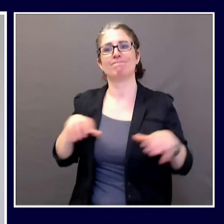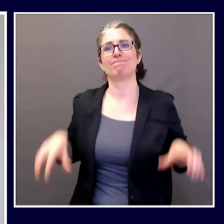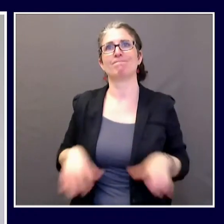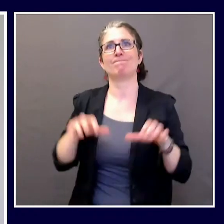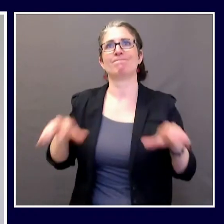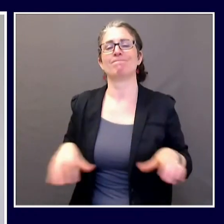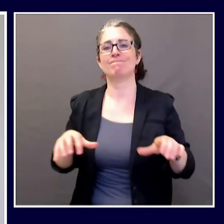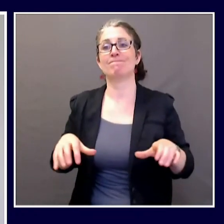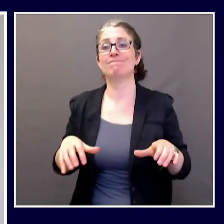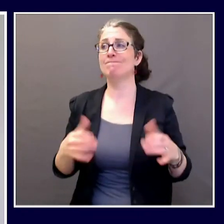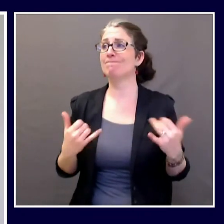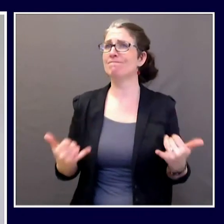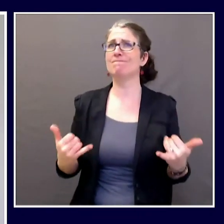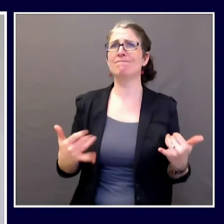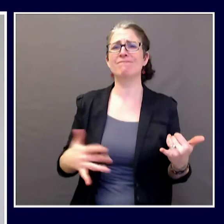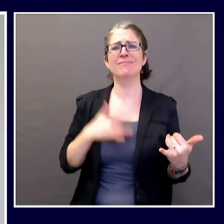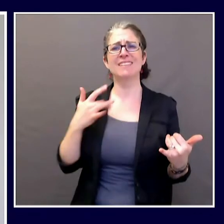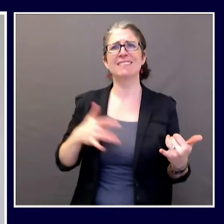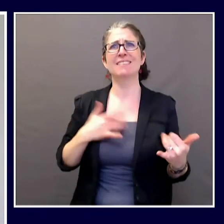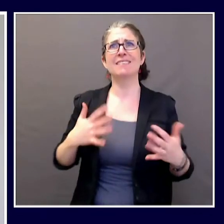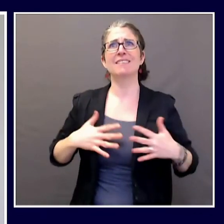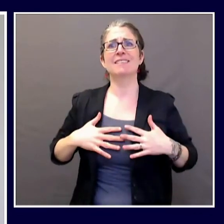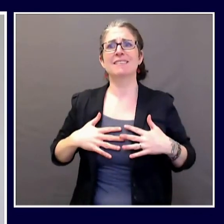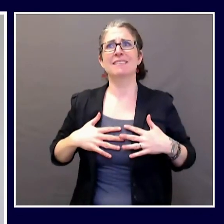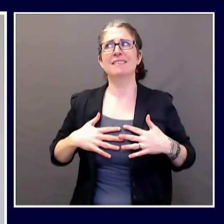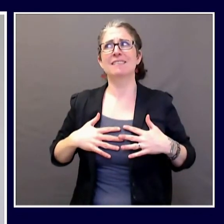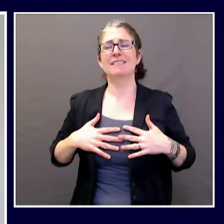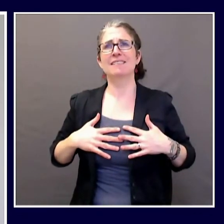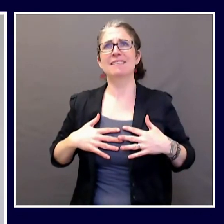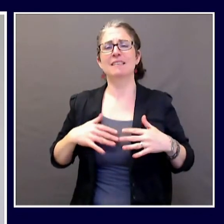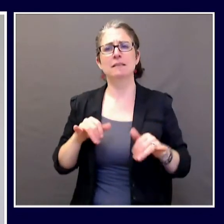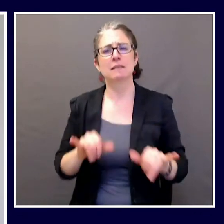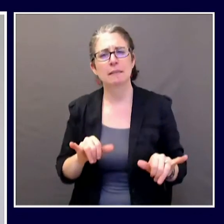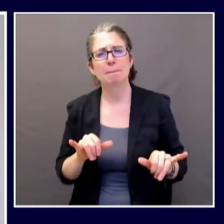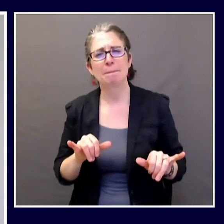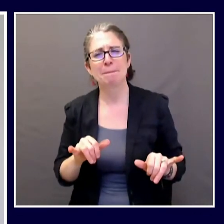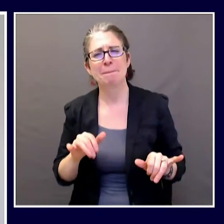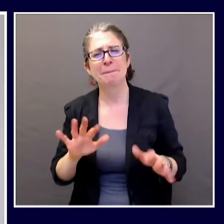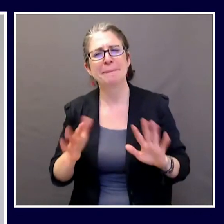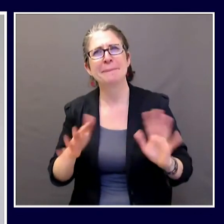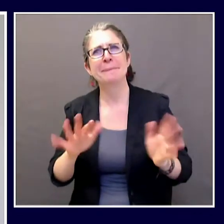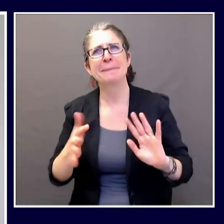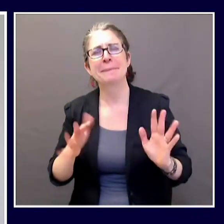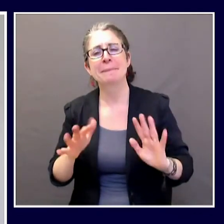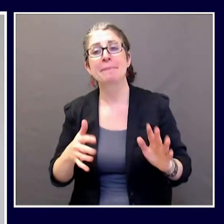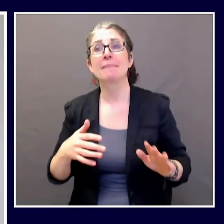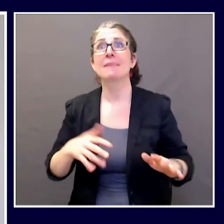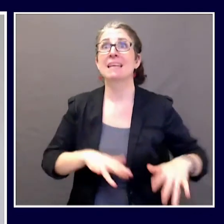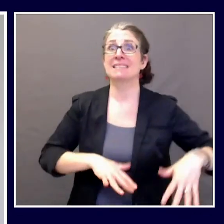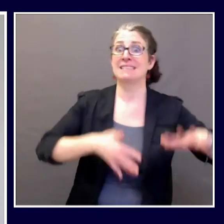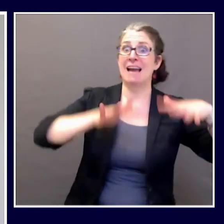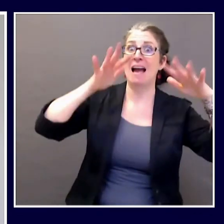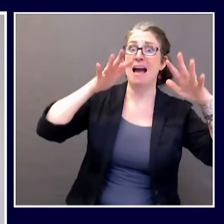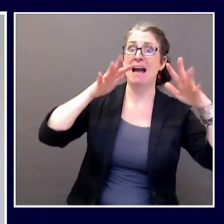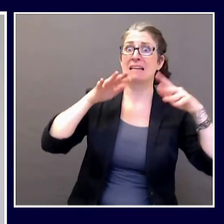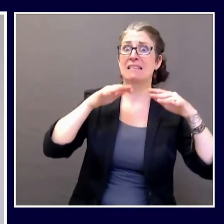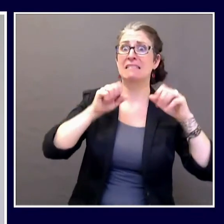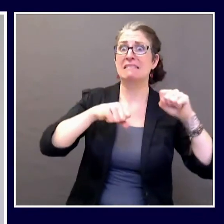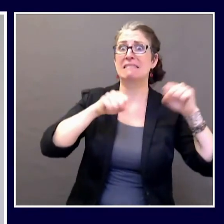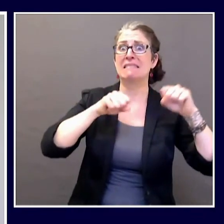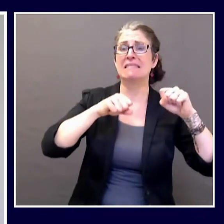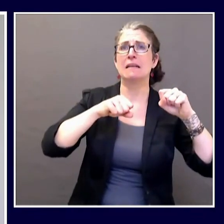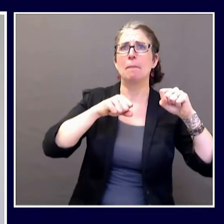the pandemic has been punctuated by anxiety, but also riven with boredom. We've been